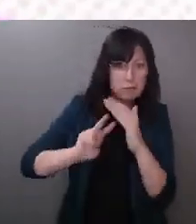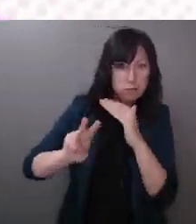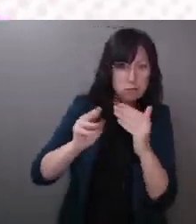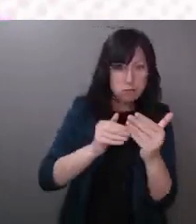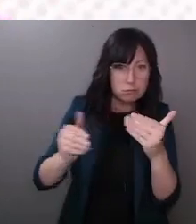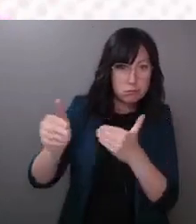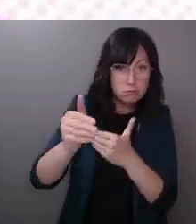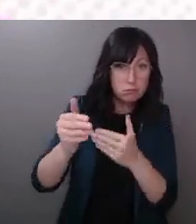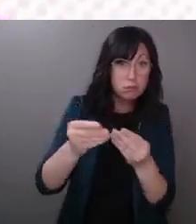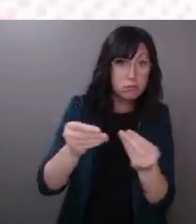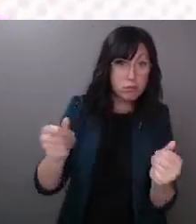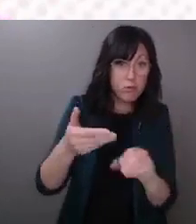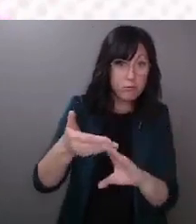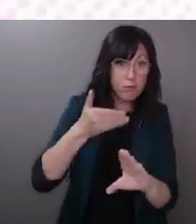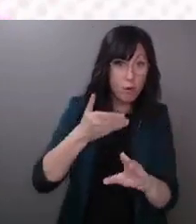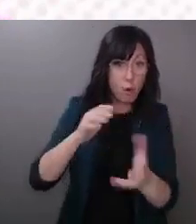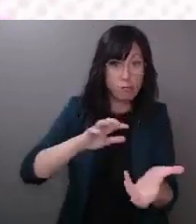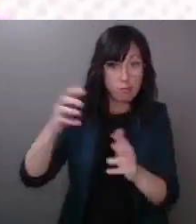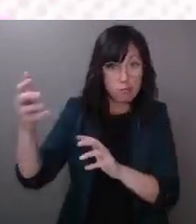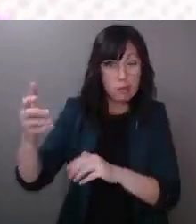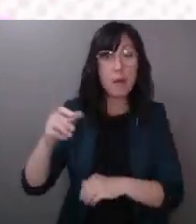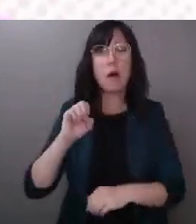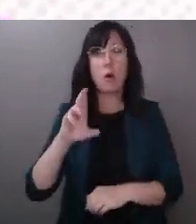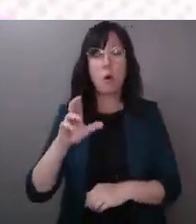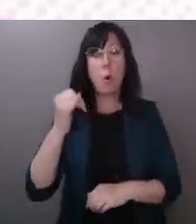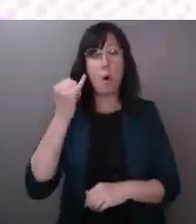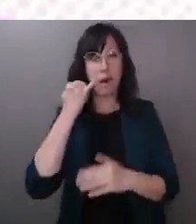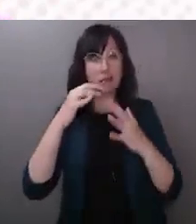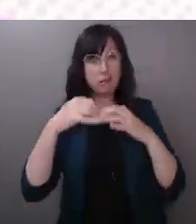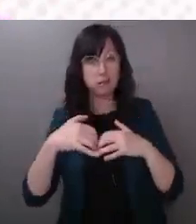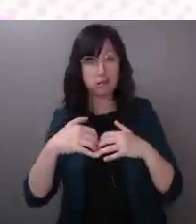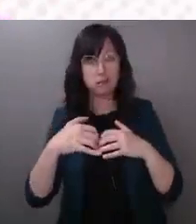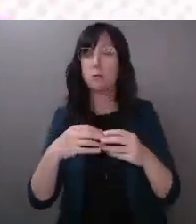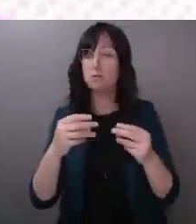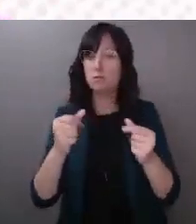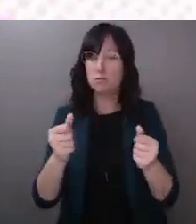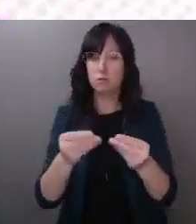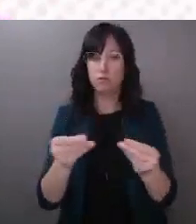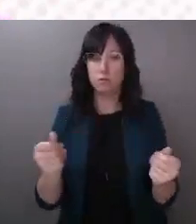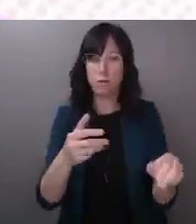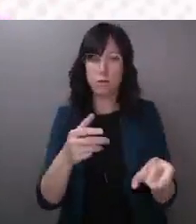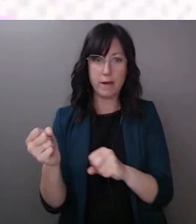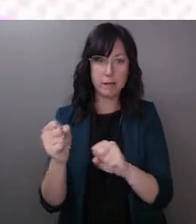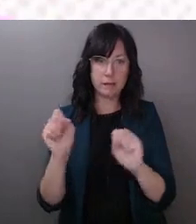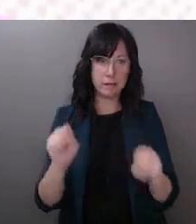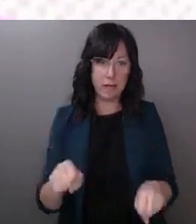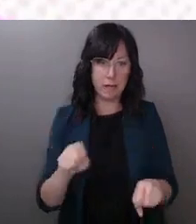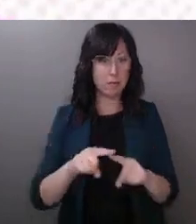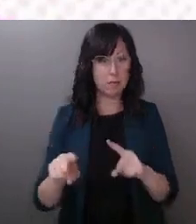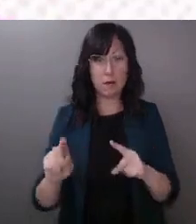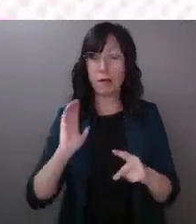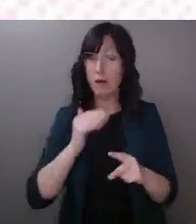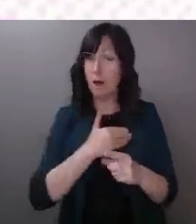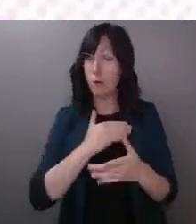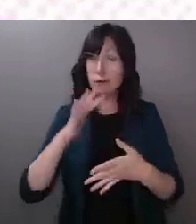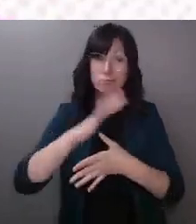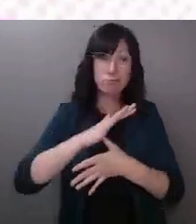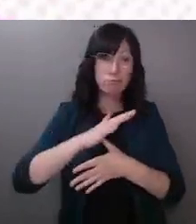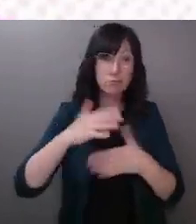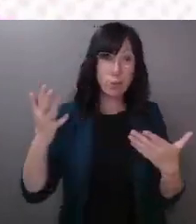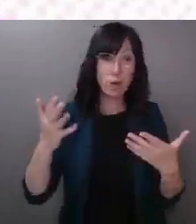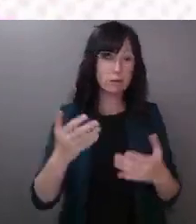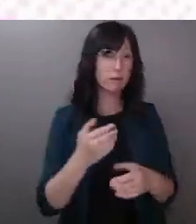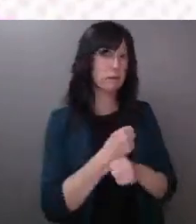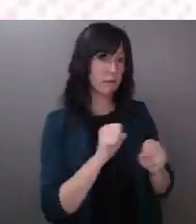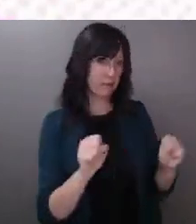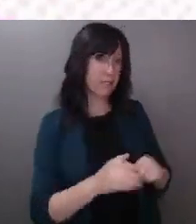problems or we can react very, very quickly, but we'll always put safety first. C'est possible